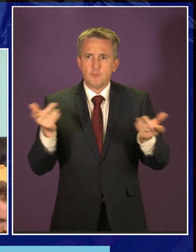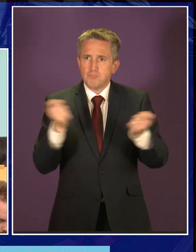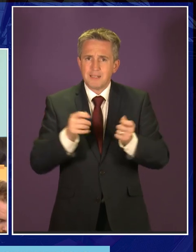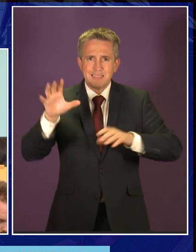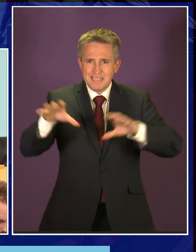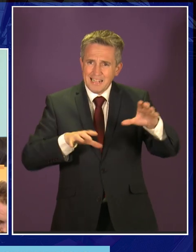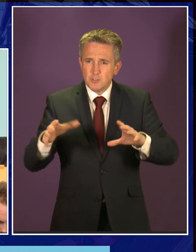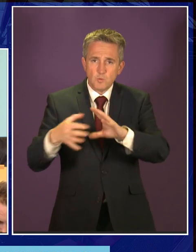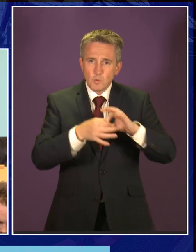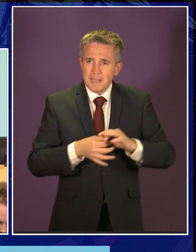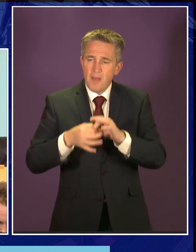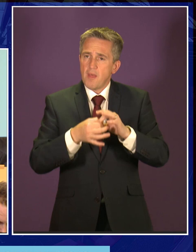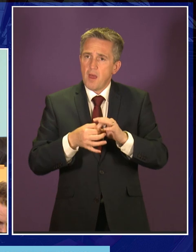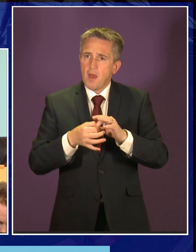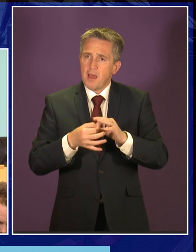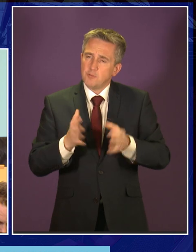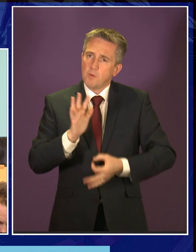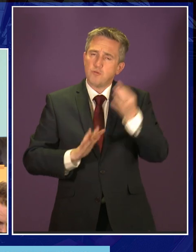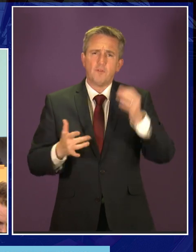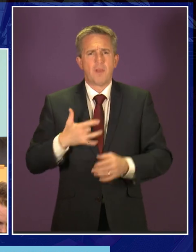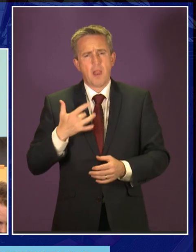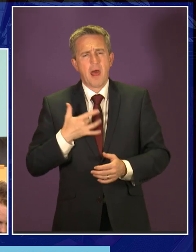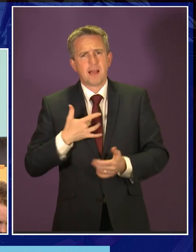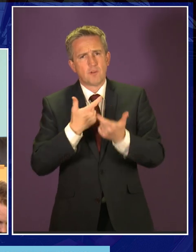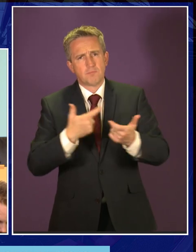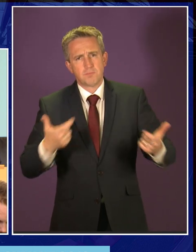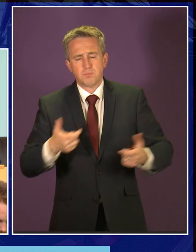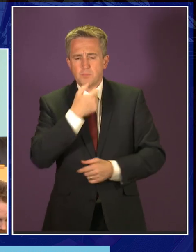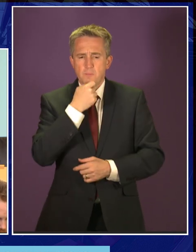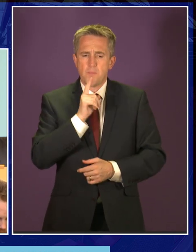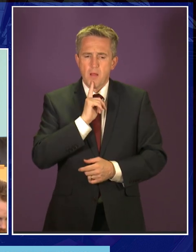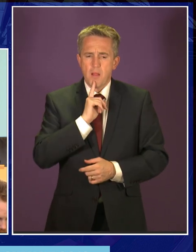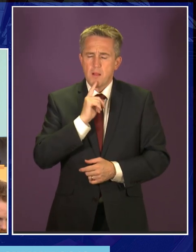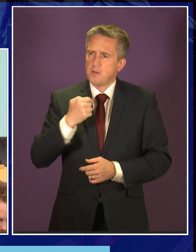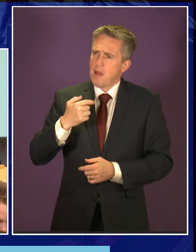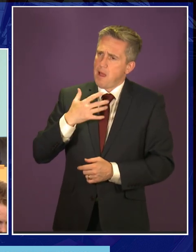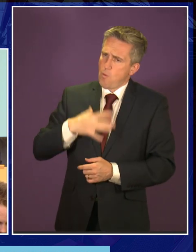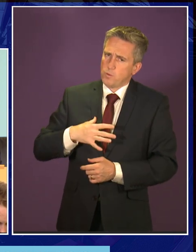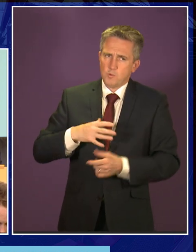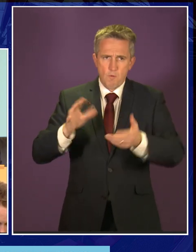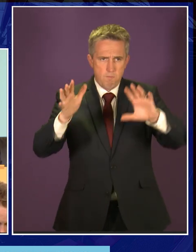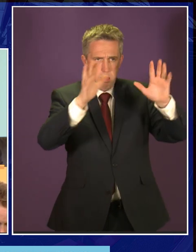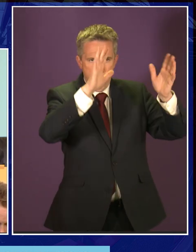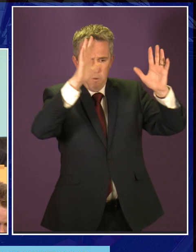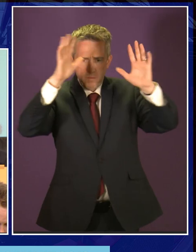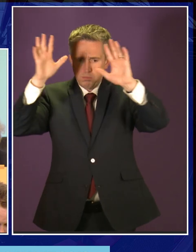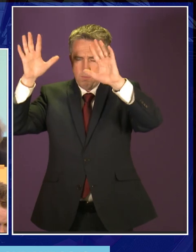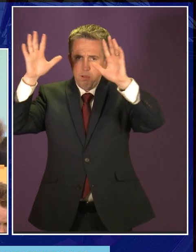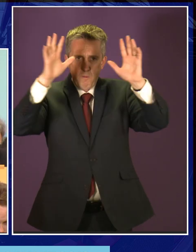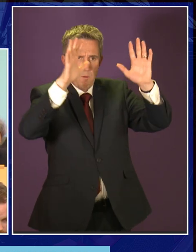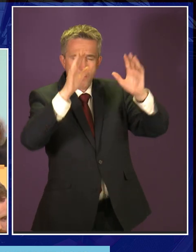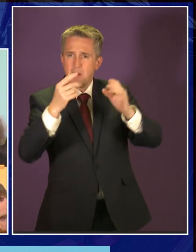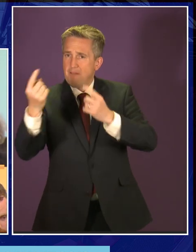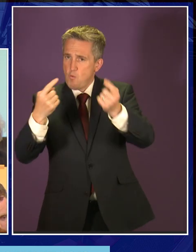and enrich the lives of all of our citizens. And so I very much applaud everyone who has made the effort to come to